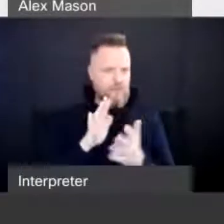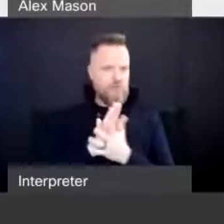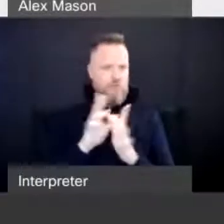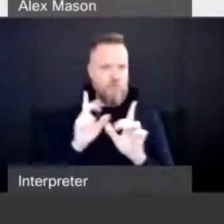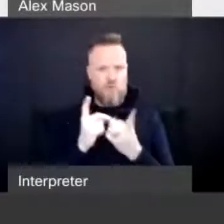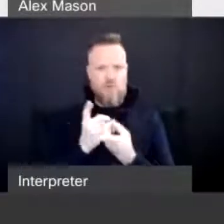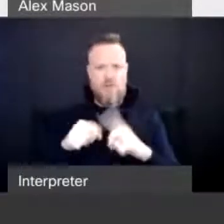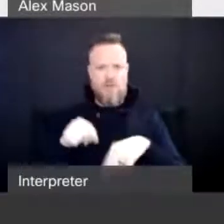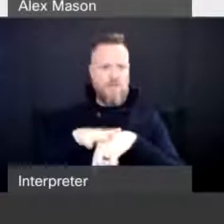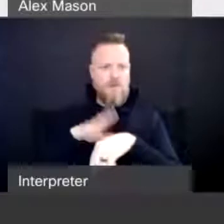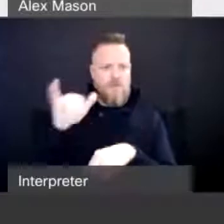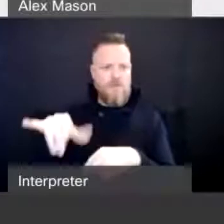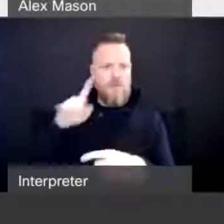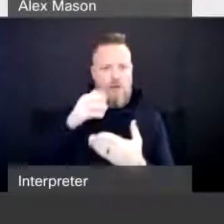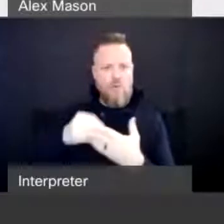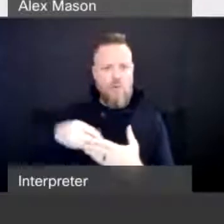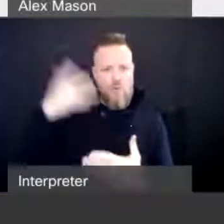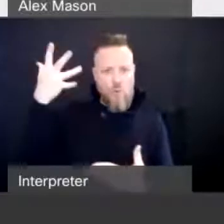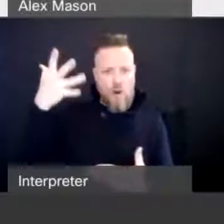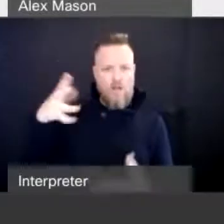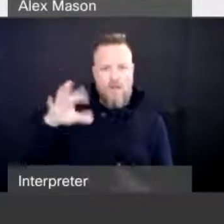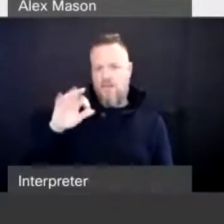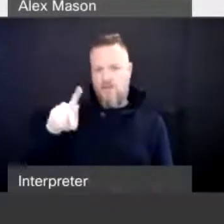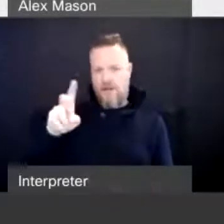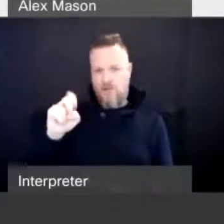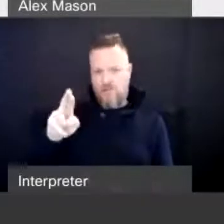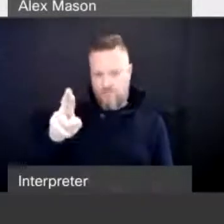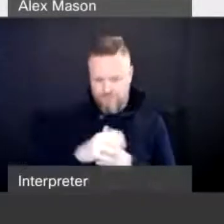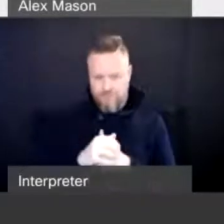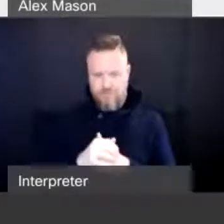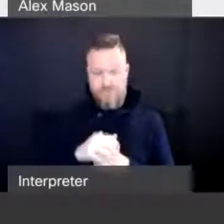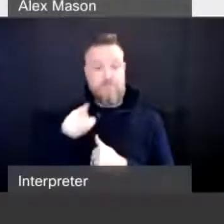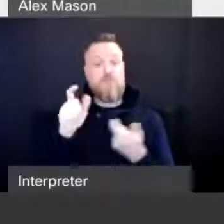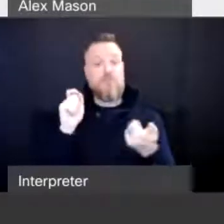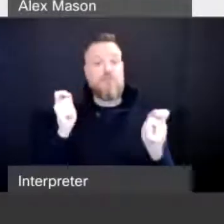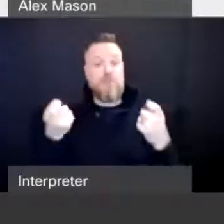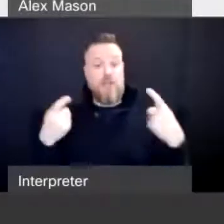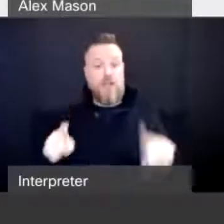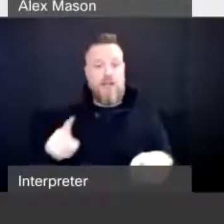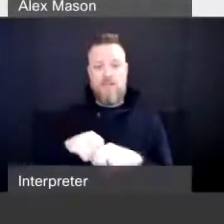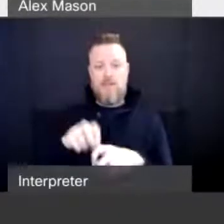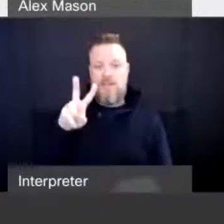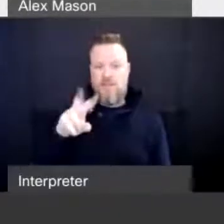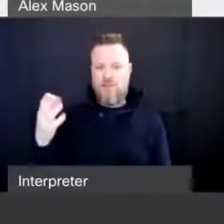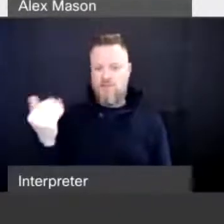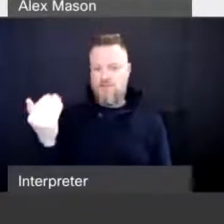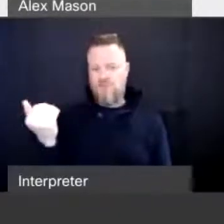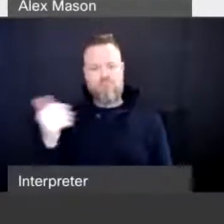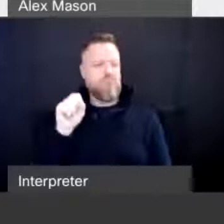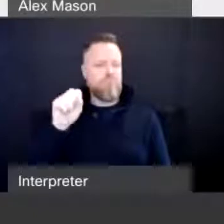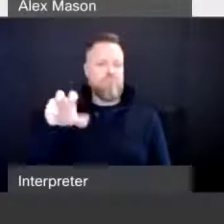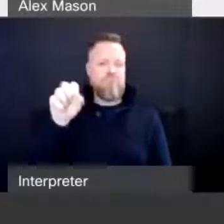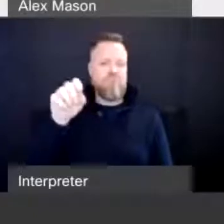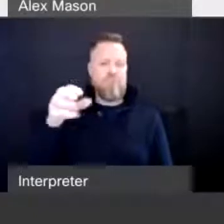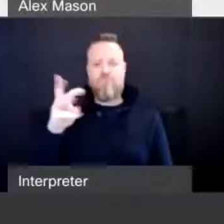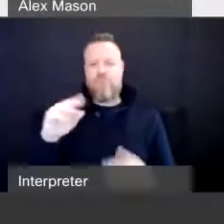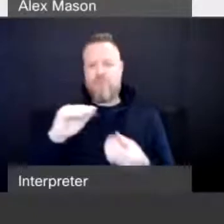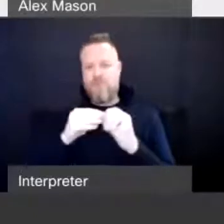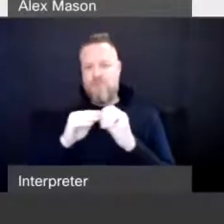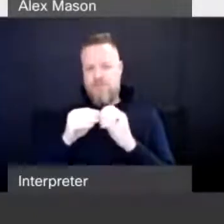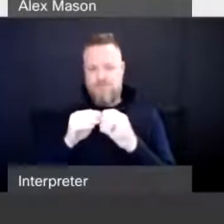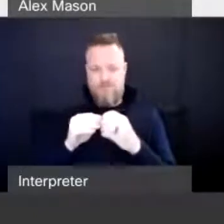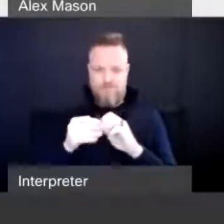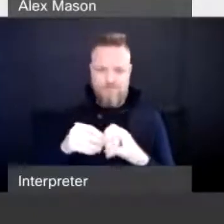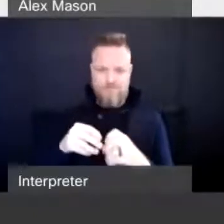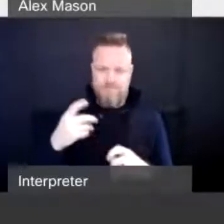that factor. So the change in 15 then taking a step, well, let me give you a couple statistics real quick, and this